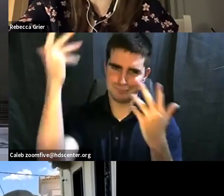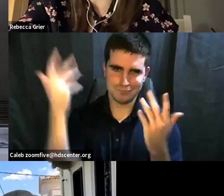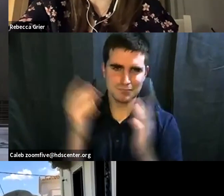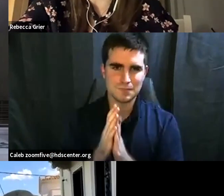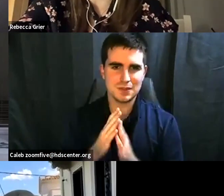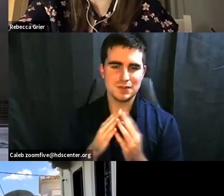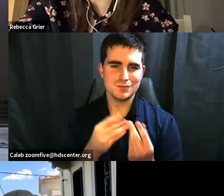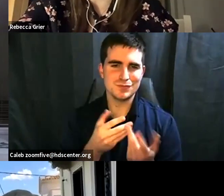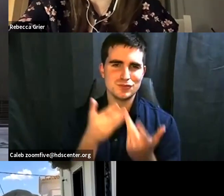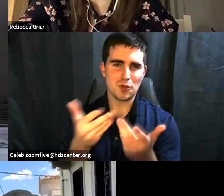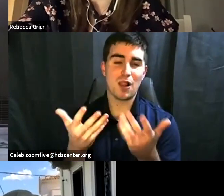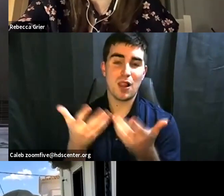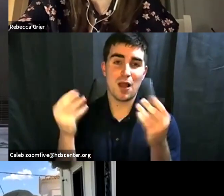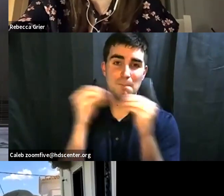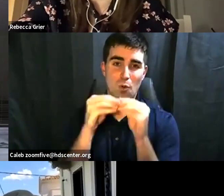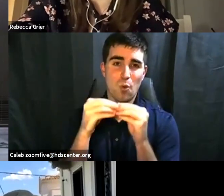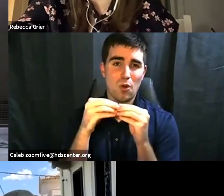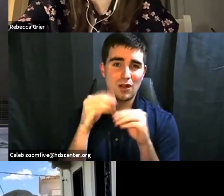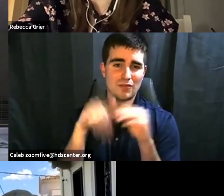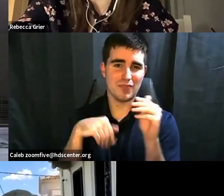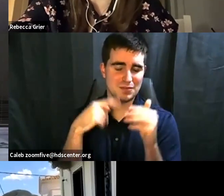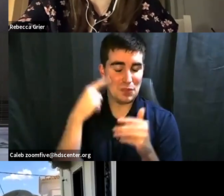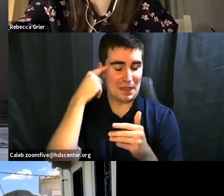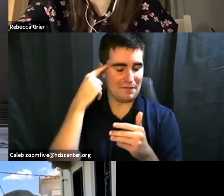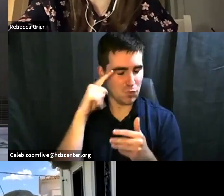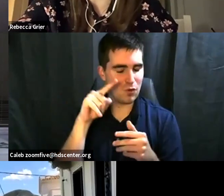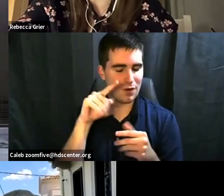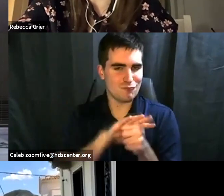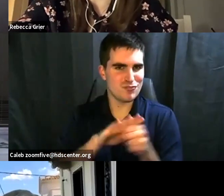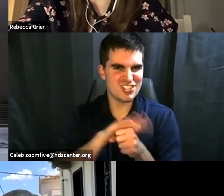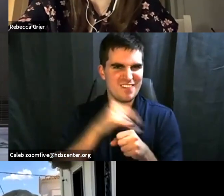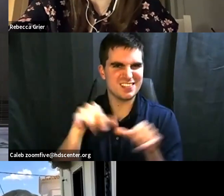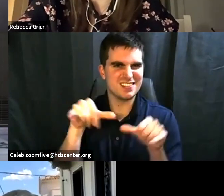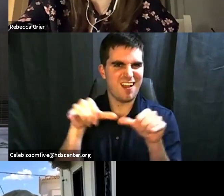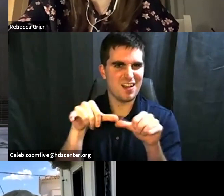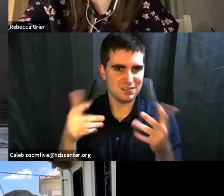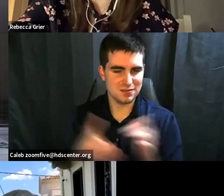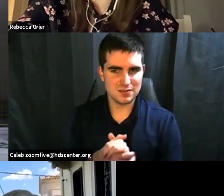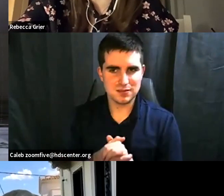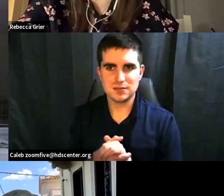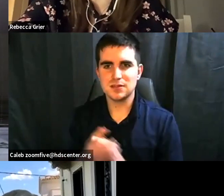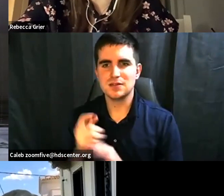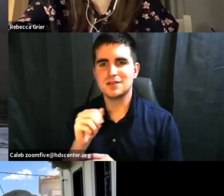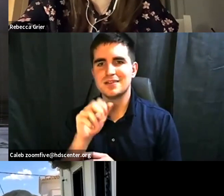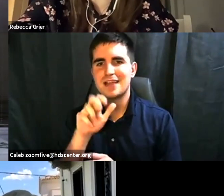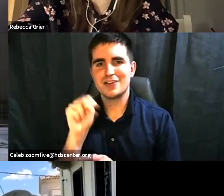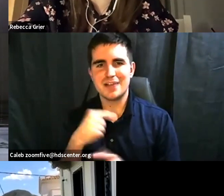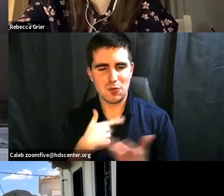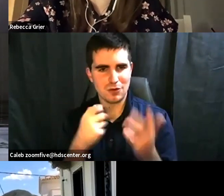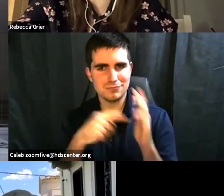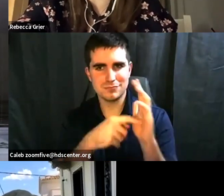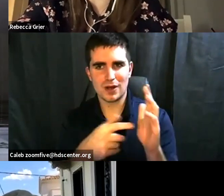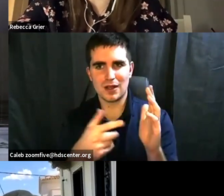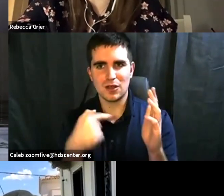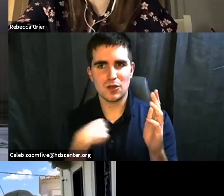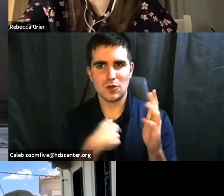you would expect for a city of this, or a region of this size. And I like to point out, we have